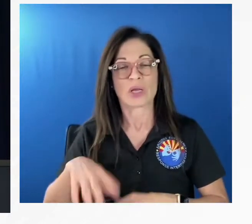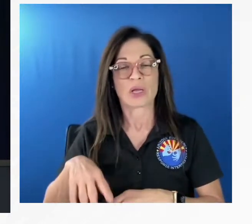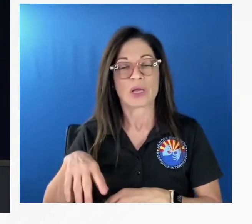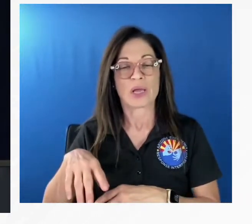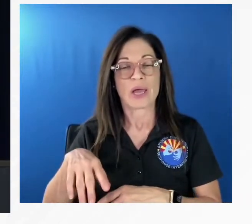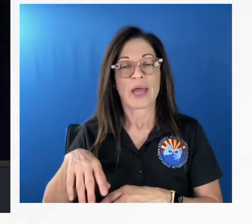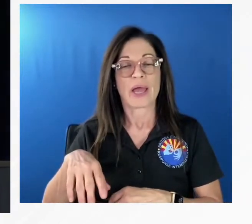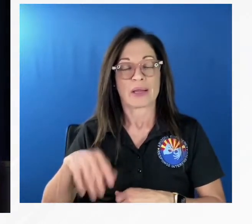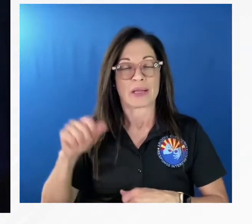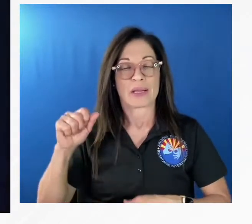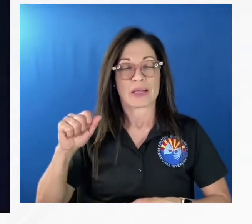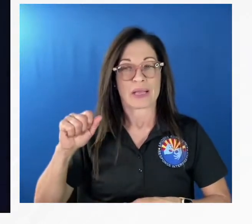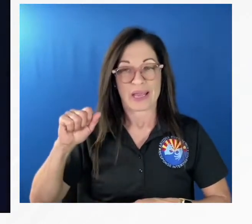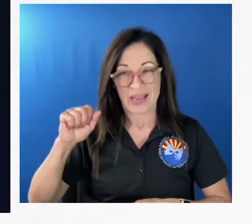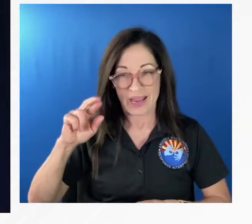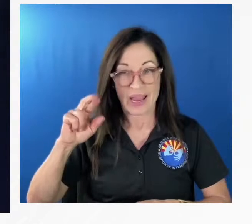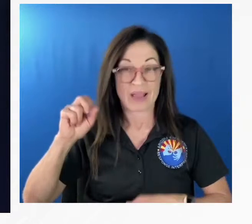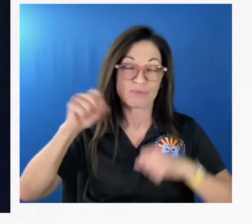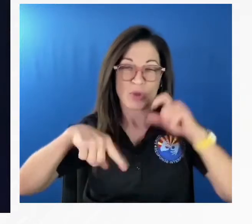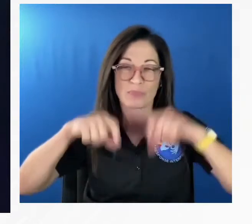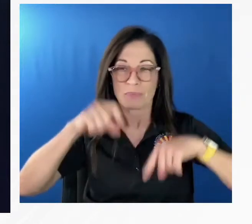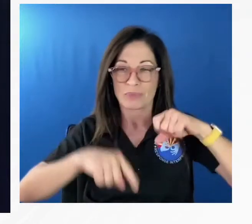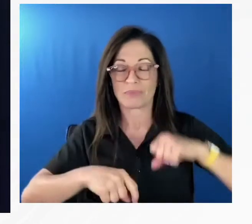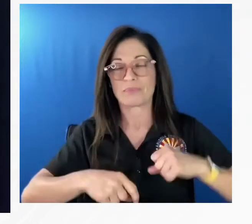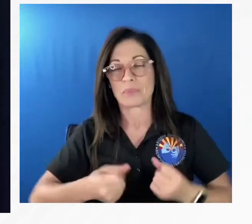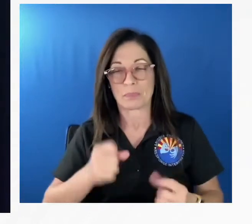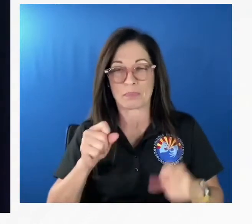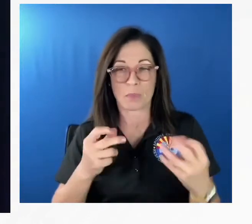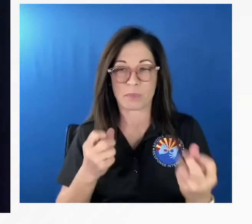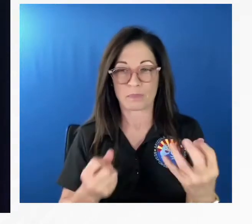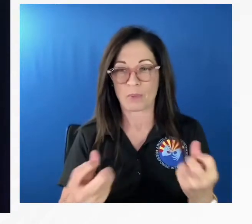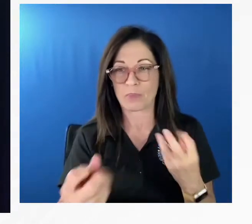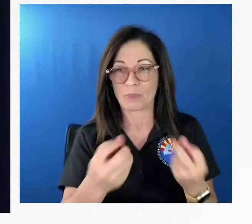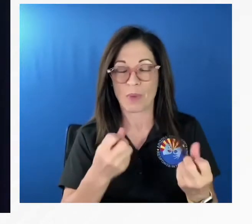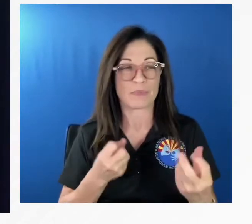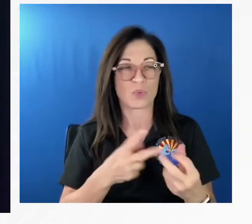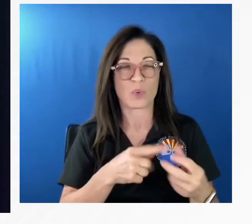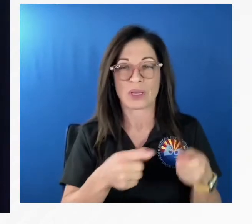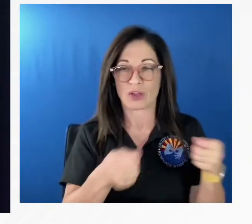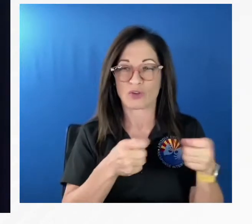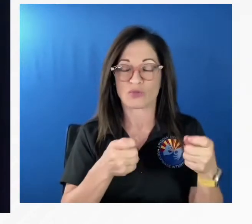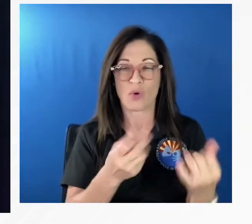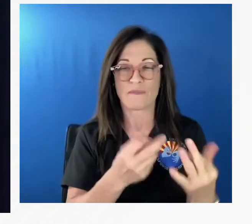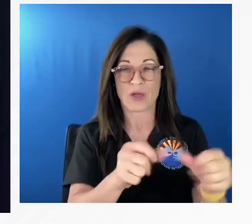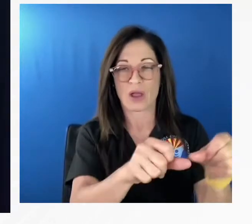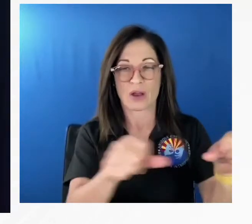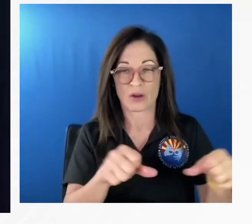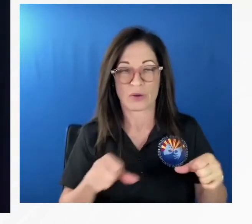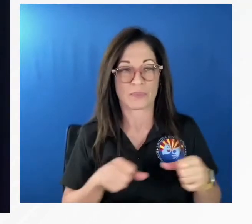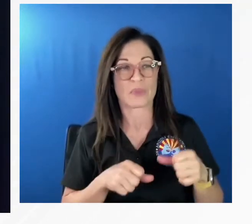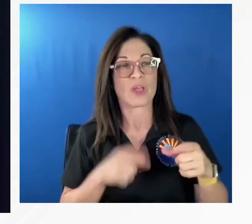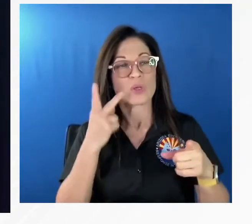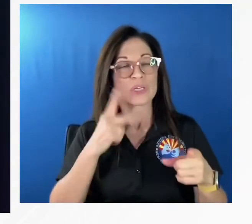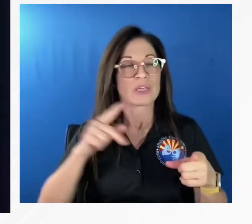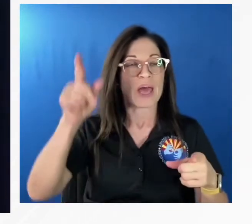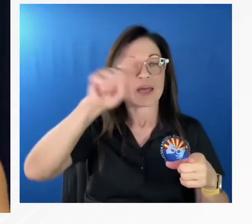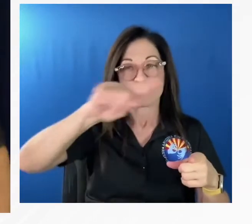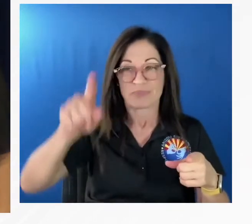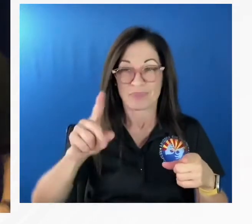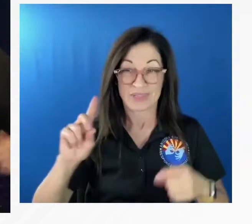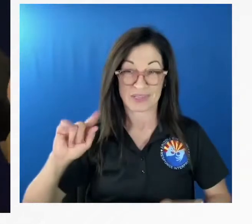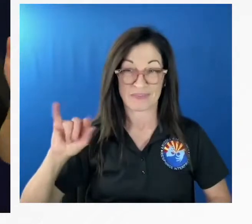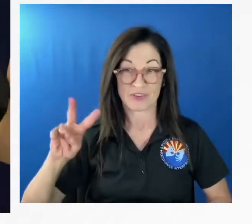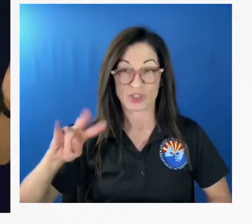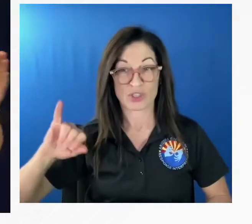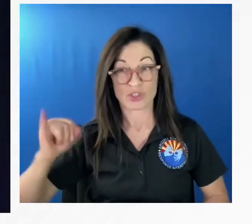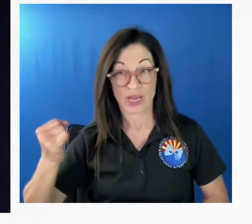about that last week, and you kind of can see some of that here as you come down this Division J line there, that little piece of line there where we had